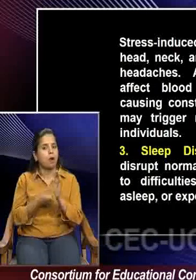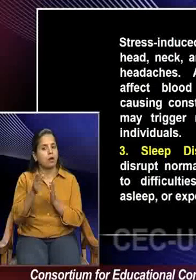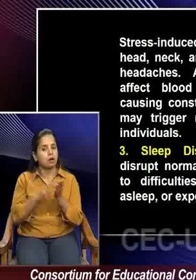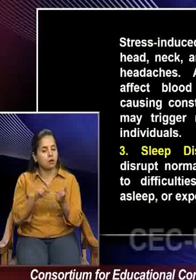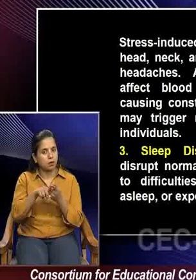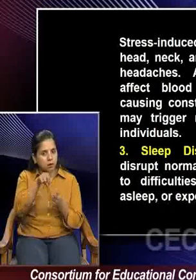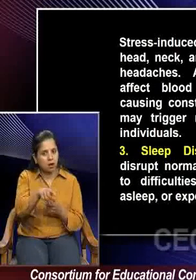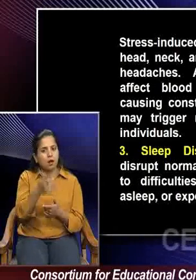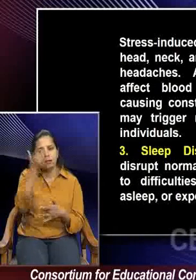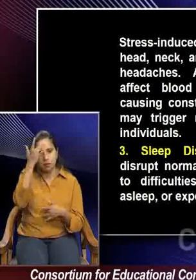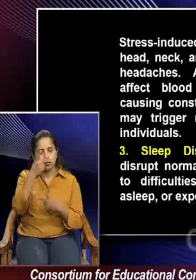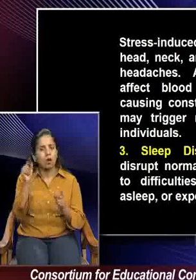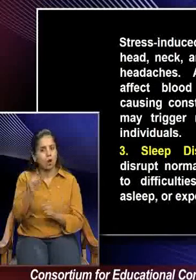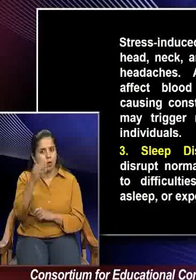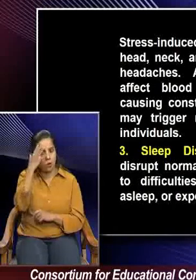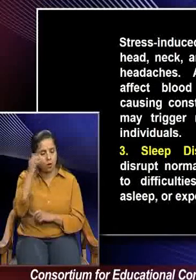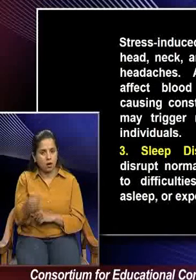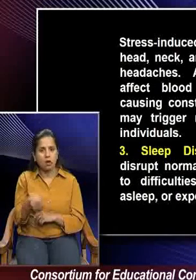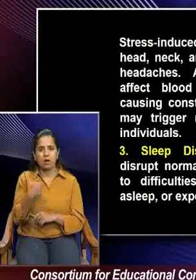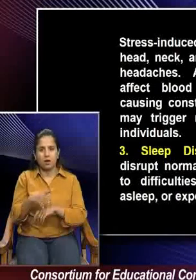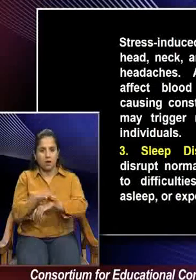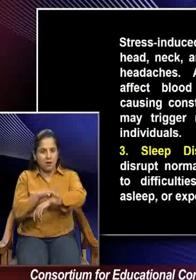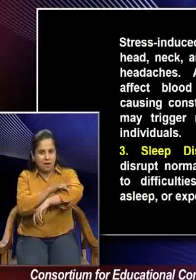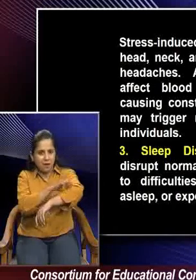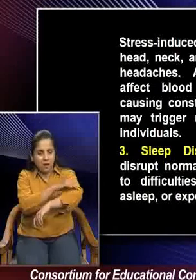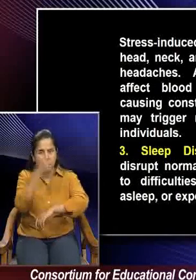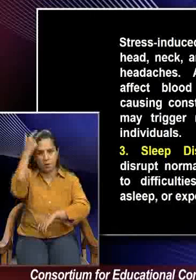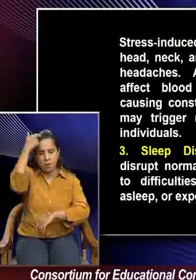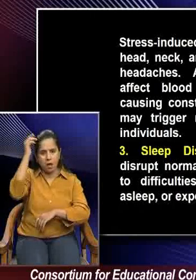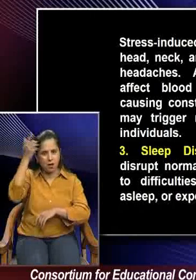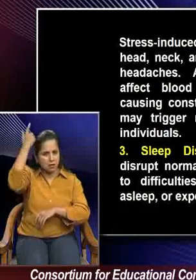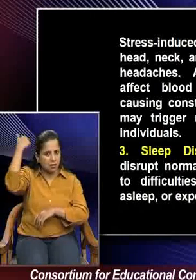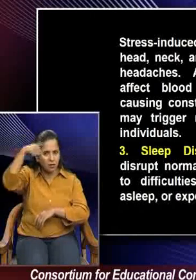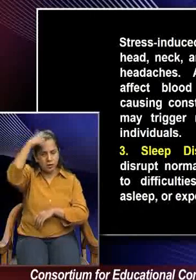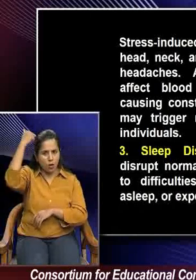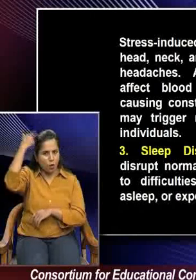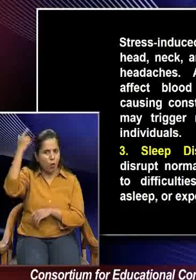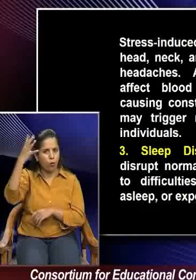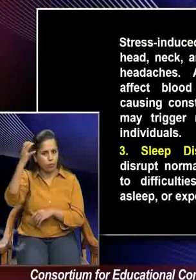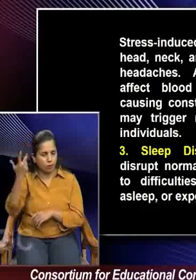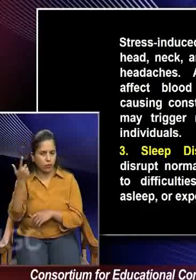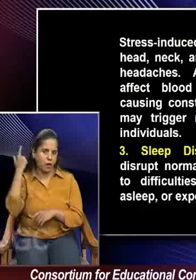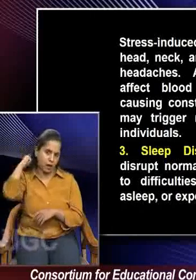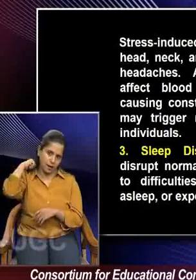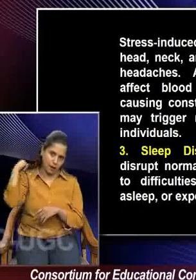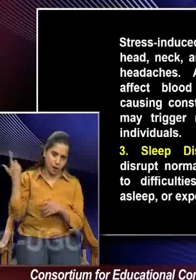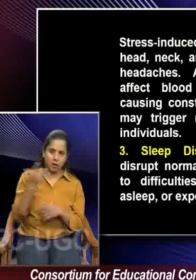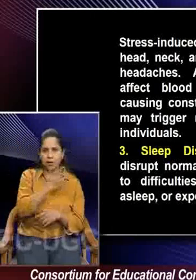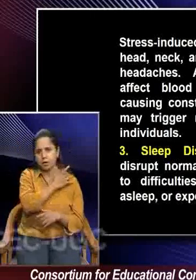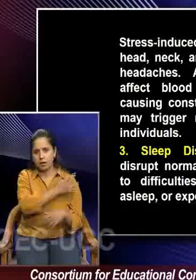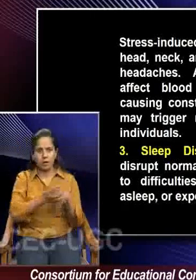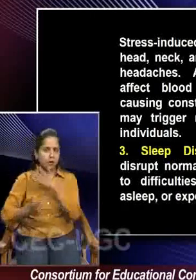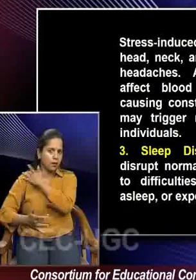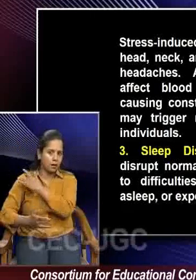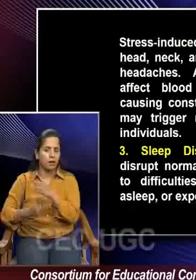The stress-induced muscle tension in the head, neck, shoulders can lead